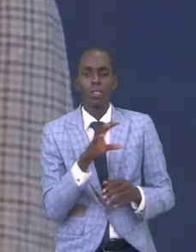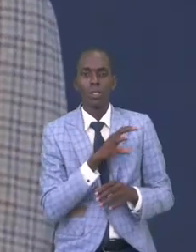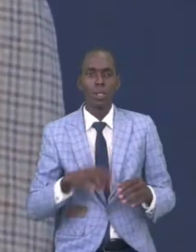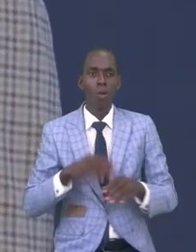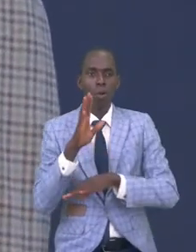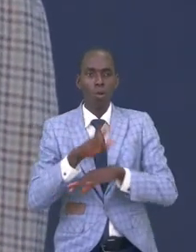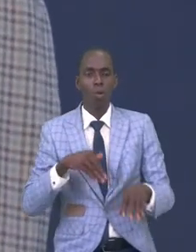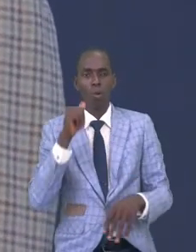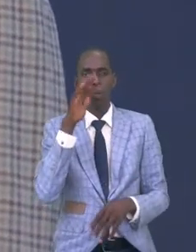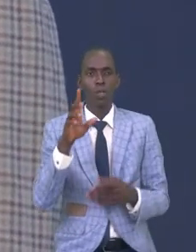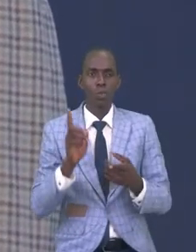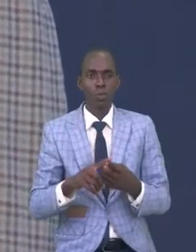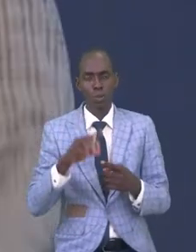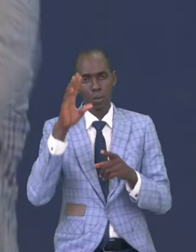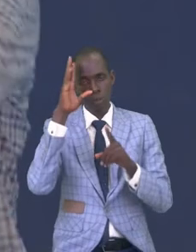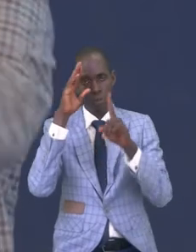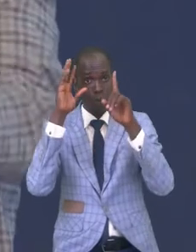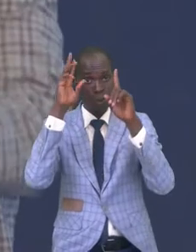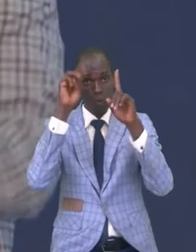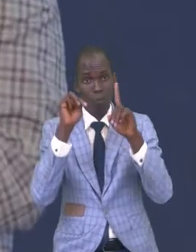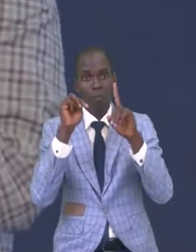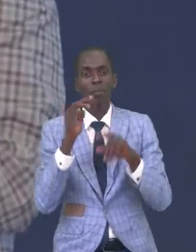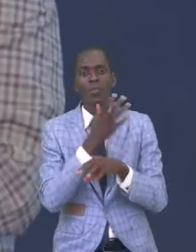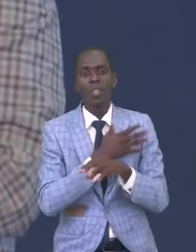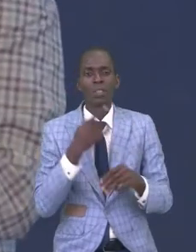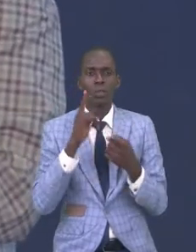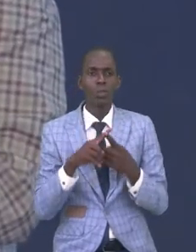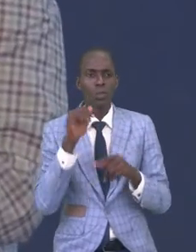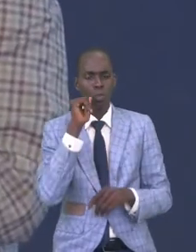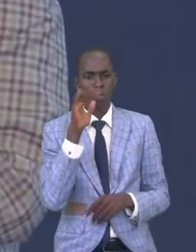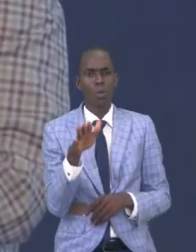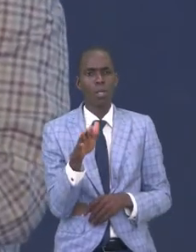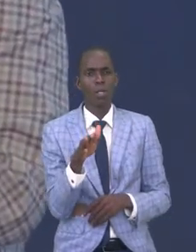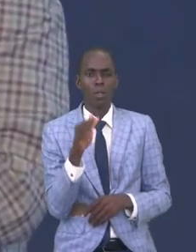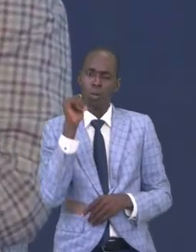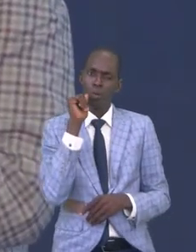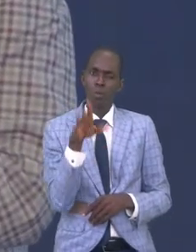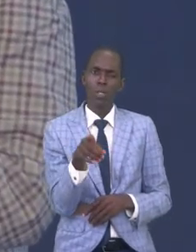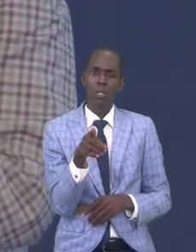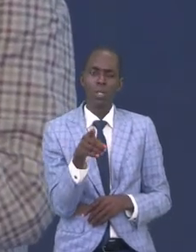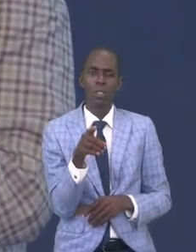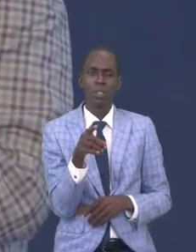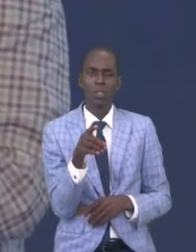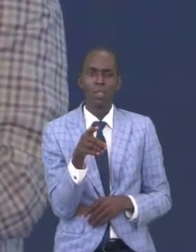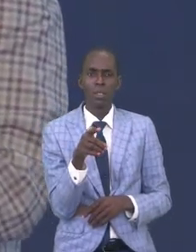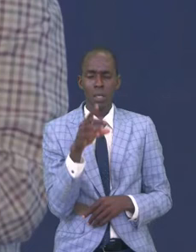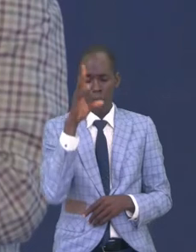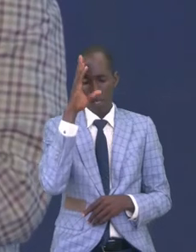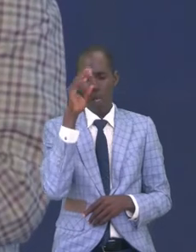her to him, and said unto her, woman,